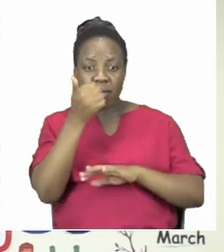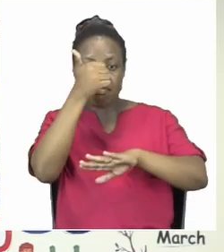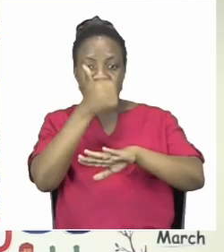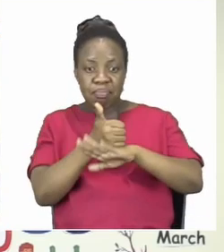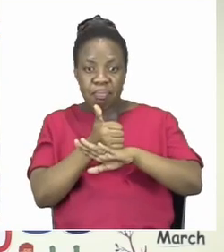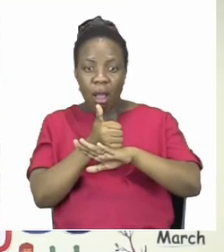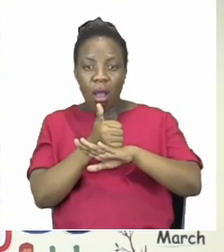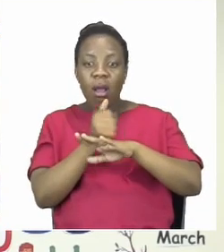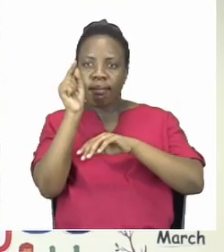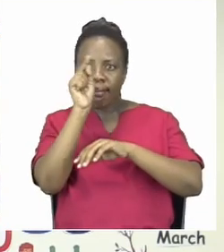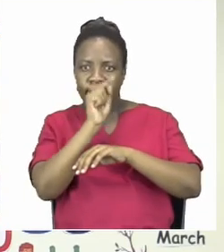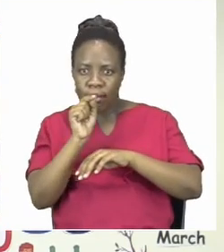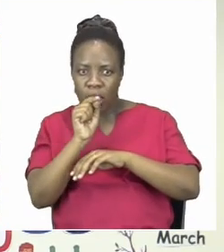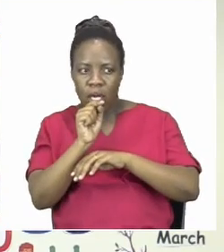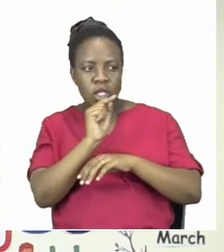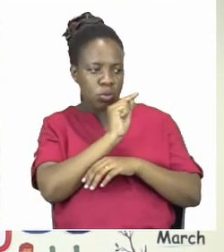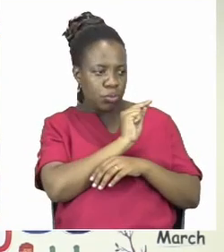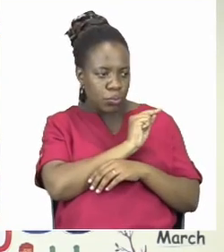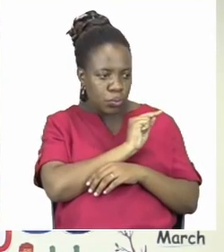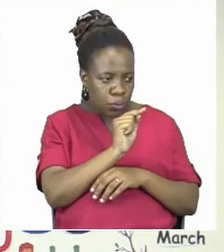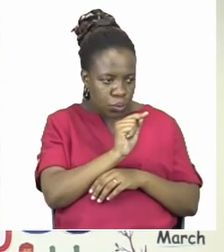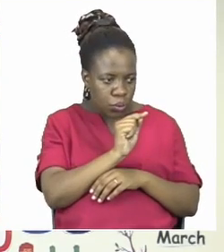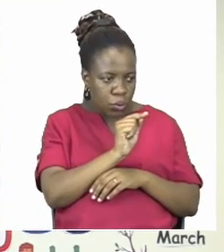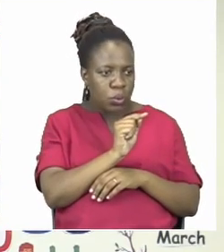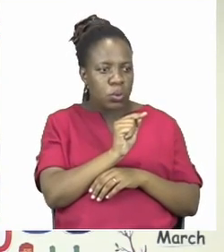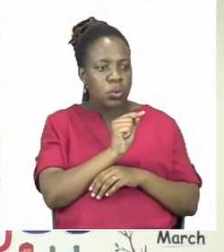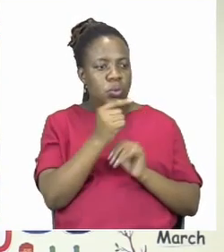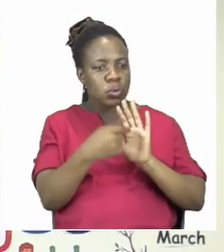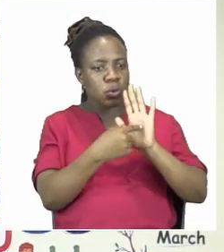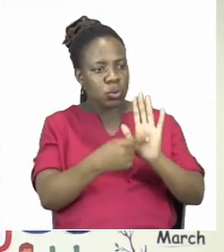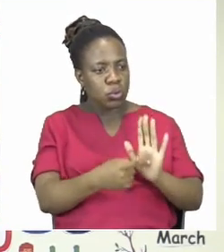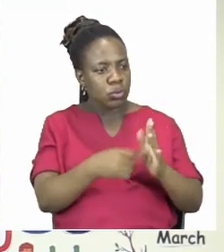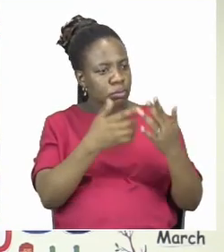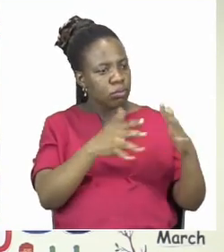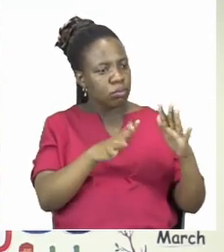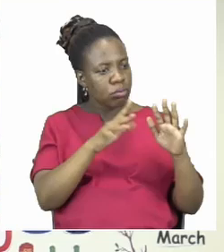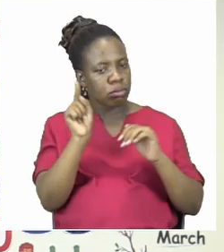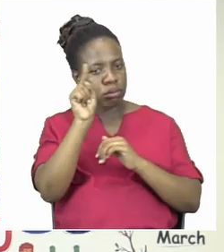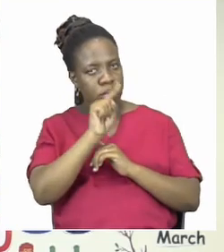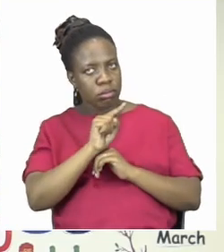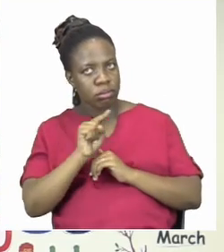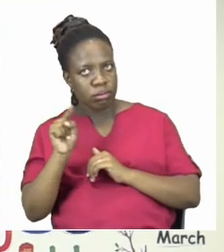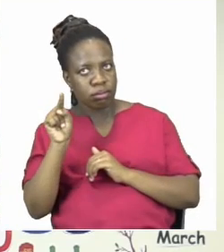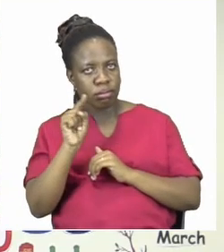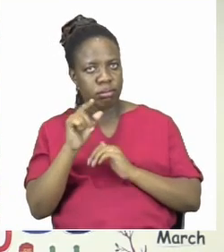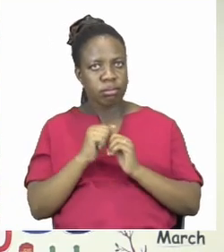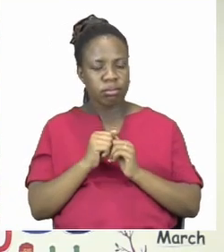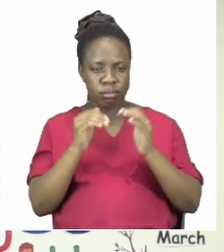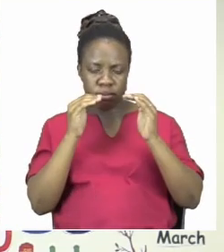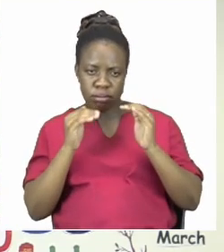out to show us that you have found it already. Now let's try and find the next word, which is the word